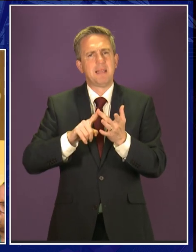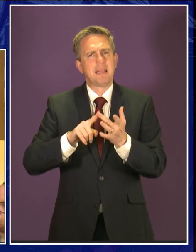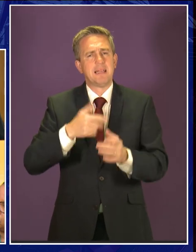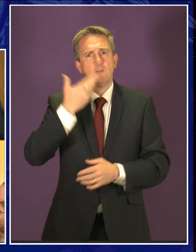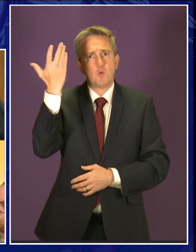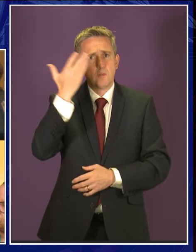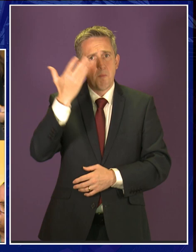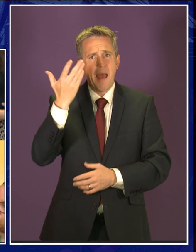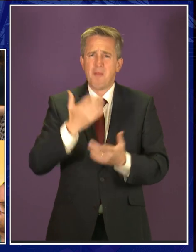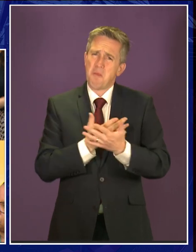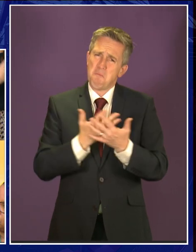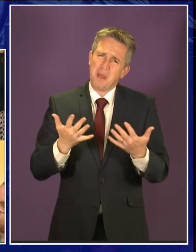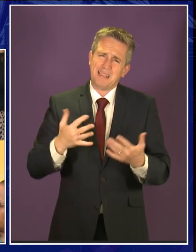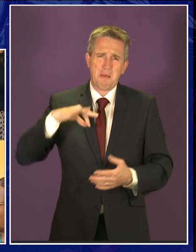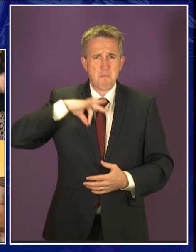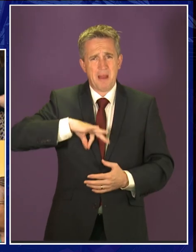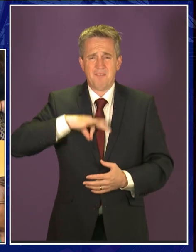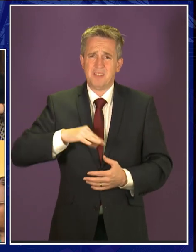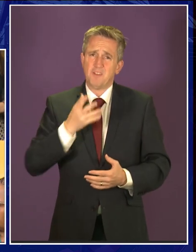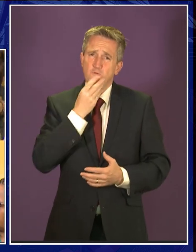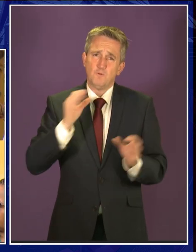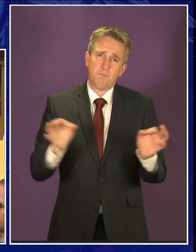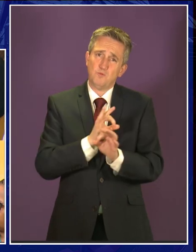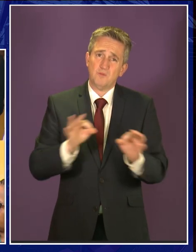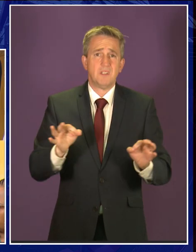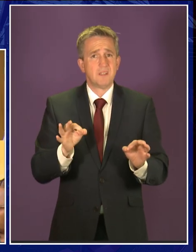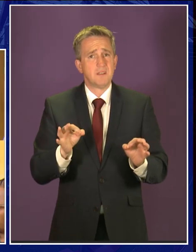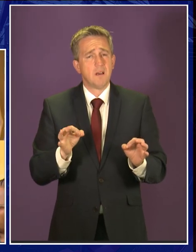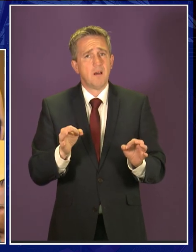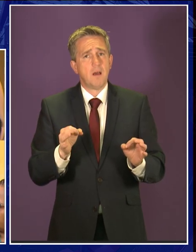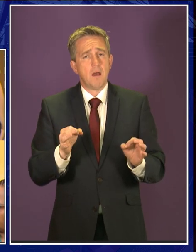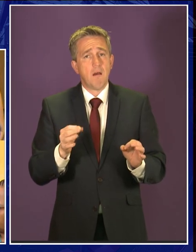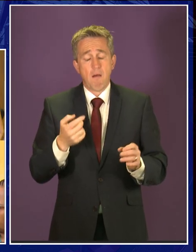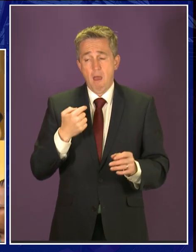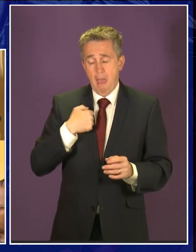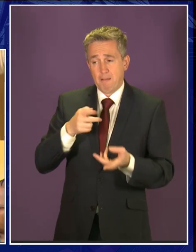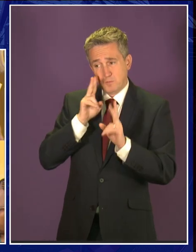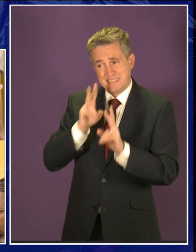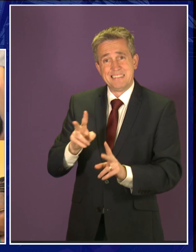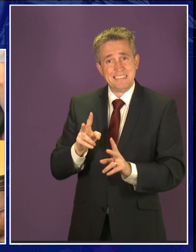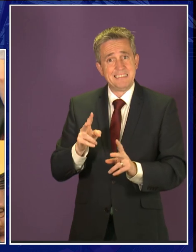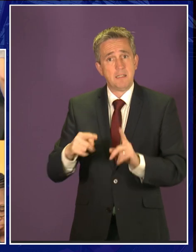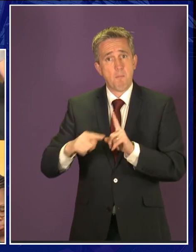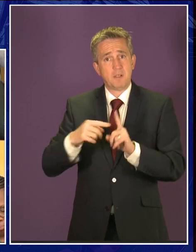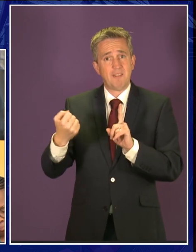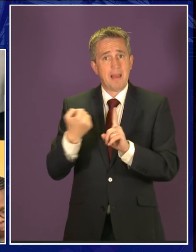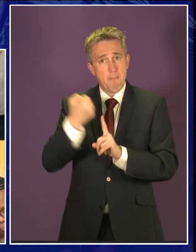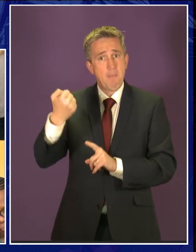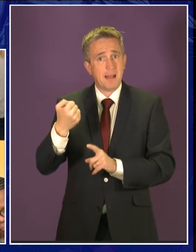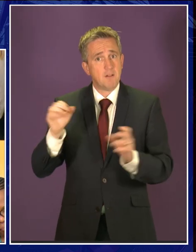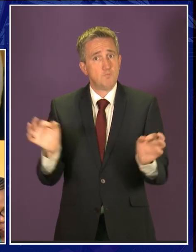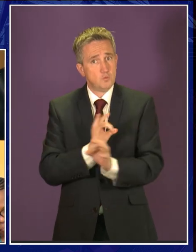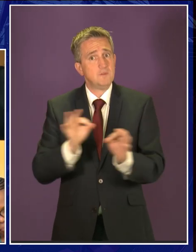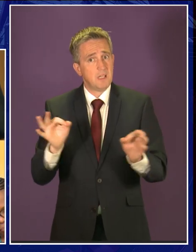and I would like to share with you a personal experience in which I saw the positive impact of music happen before my very